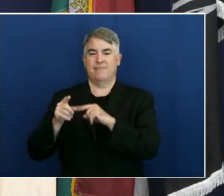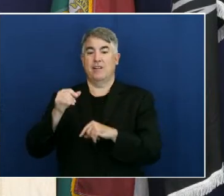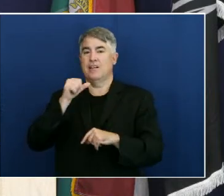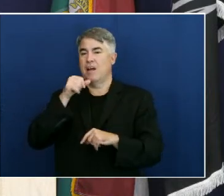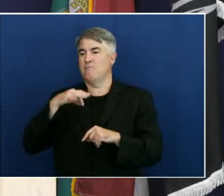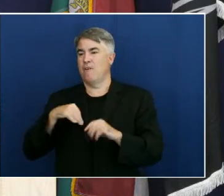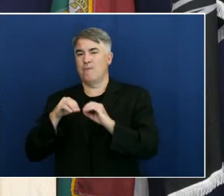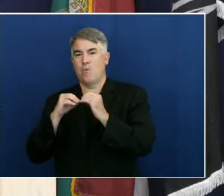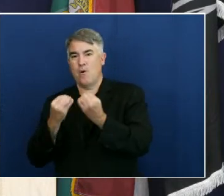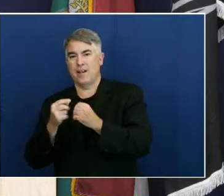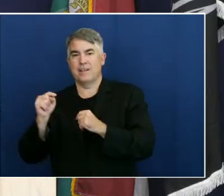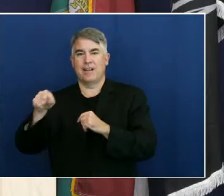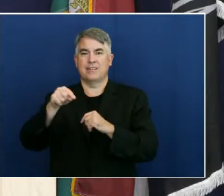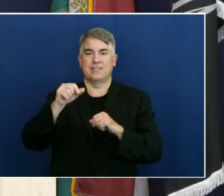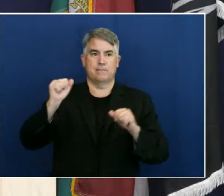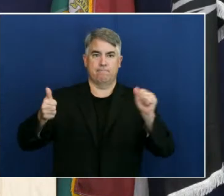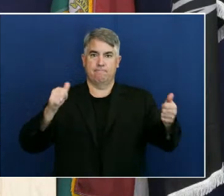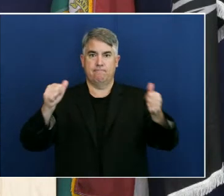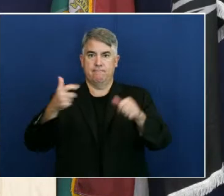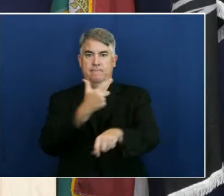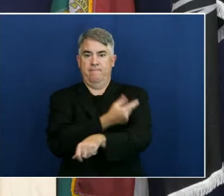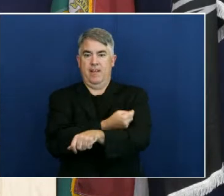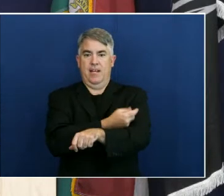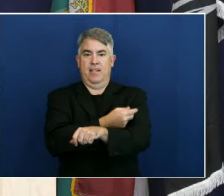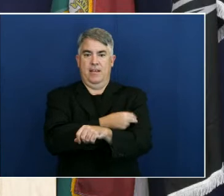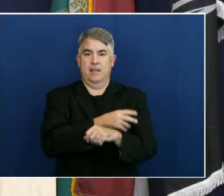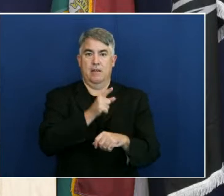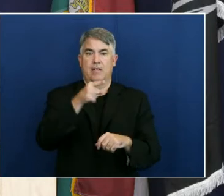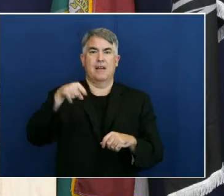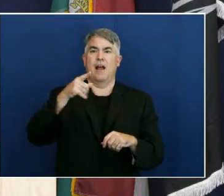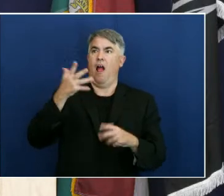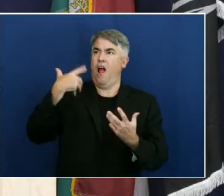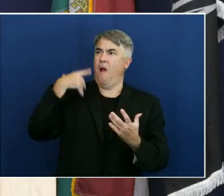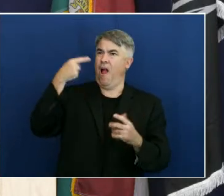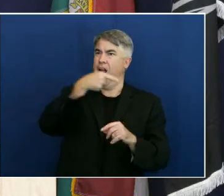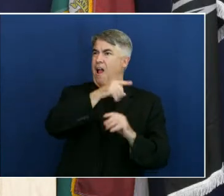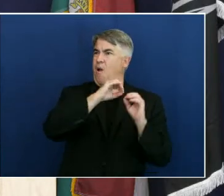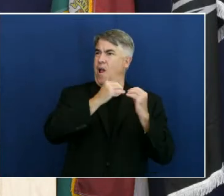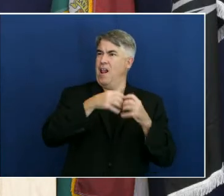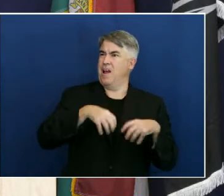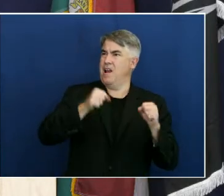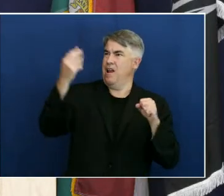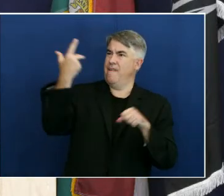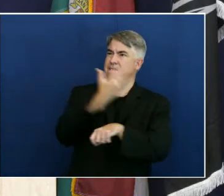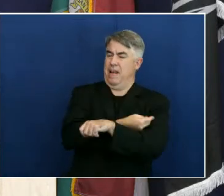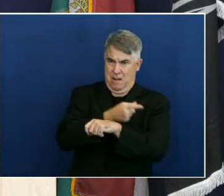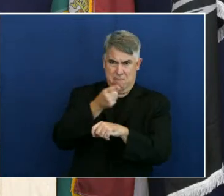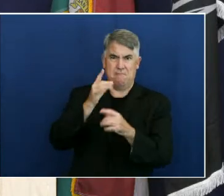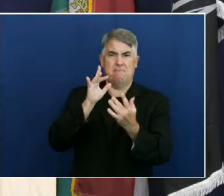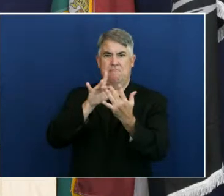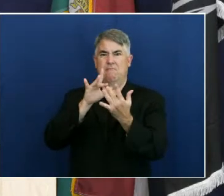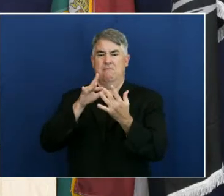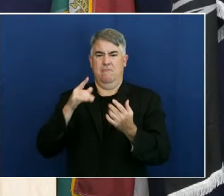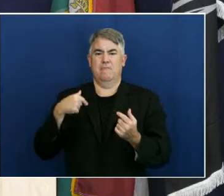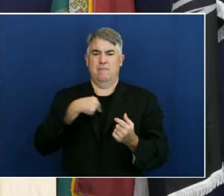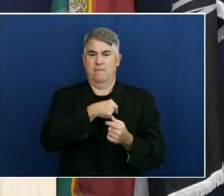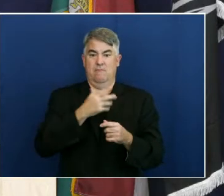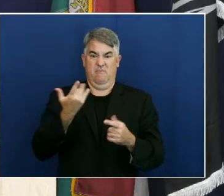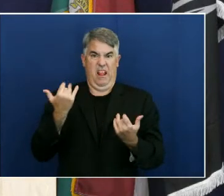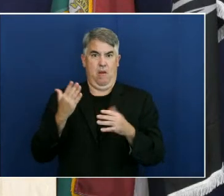the community to them can apply for that. To date, we've received more than 60 submissions for vaccine events, and we're